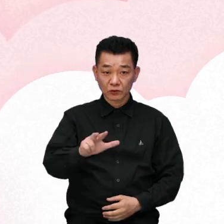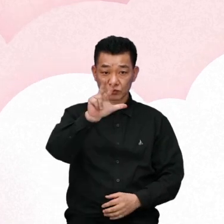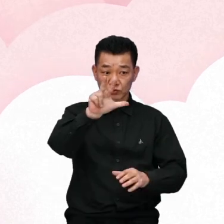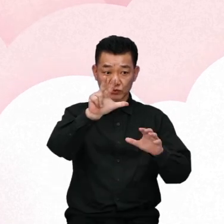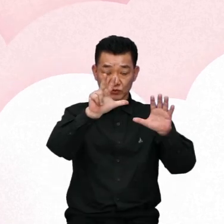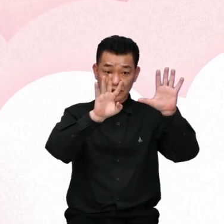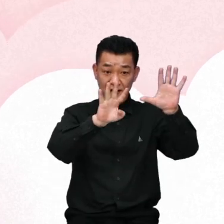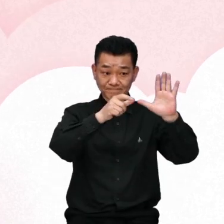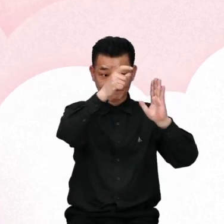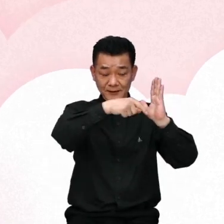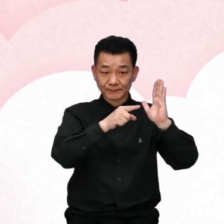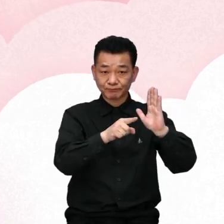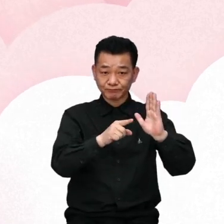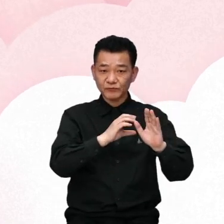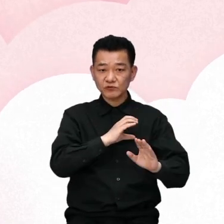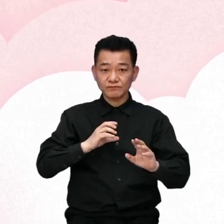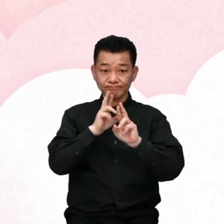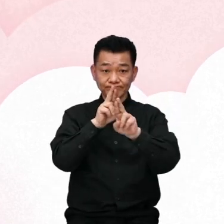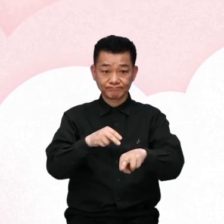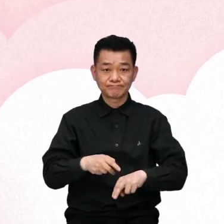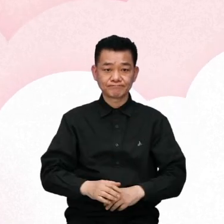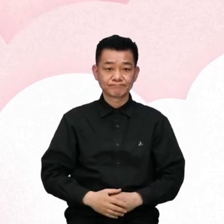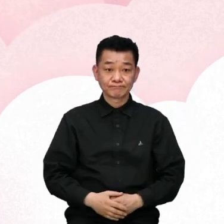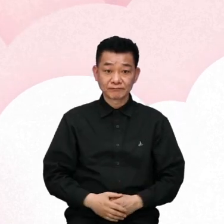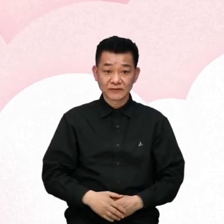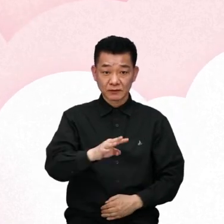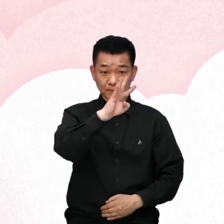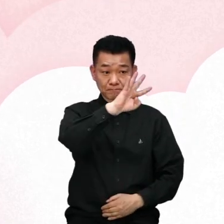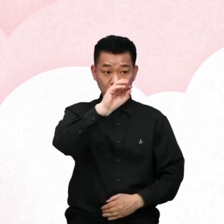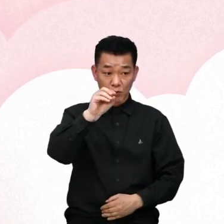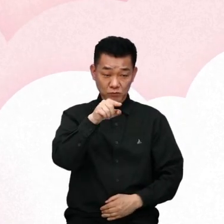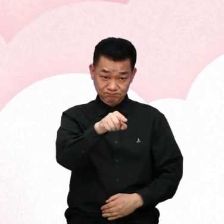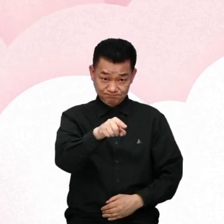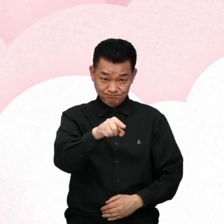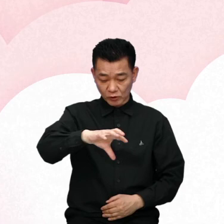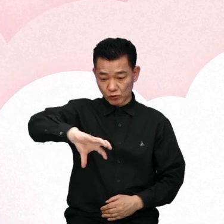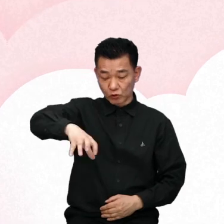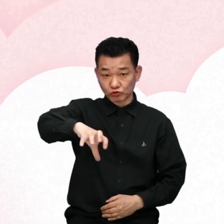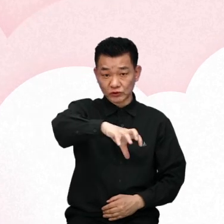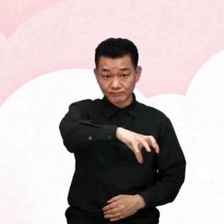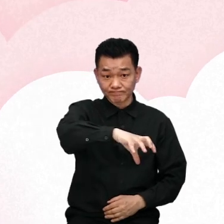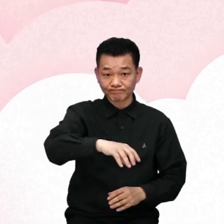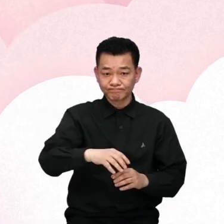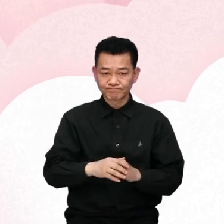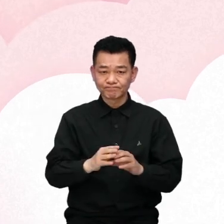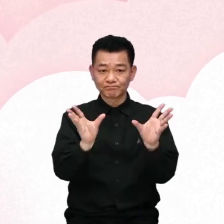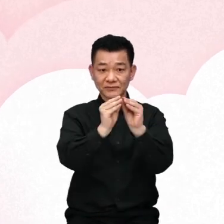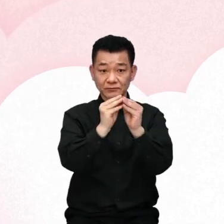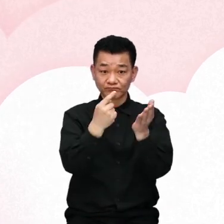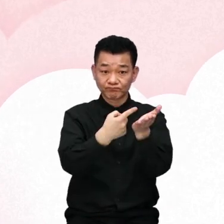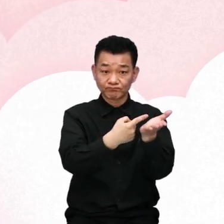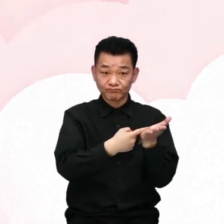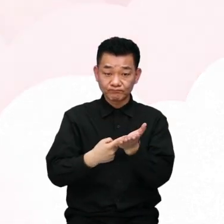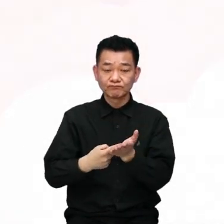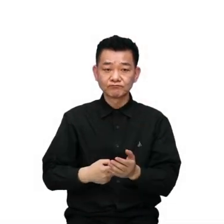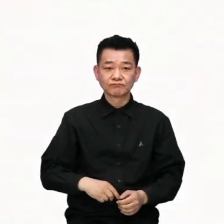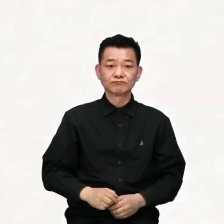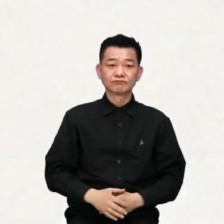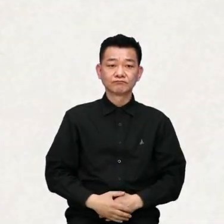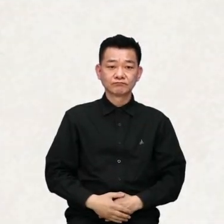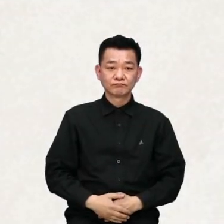Article 39. Report of the Committee. Article 40. Conference of States Parties.